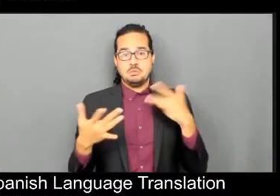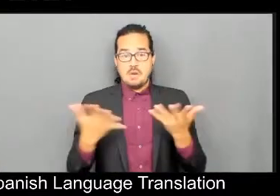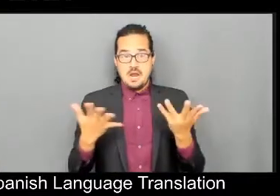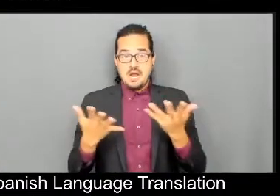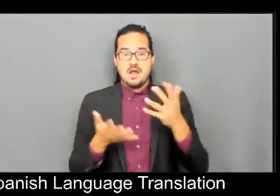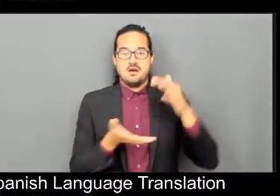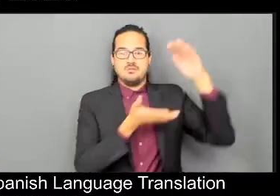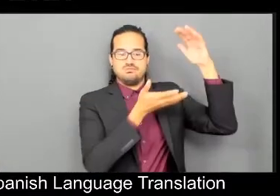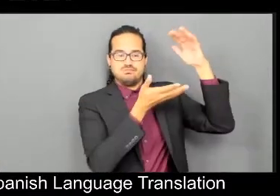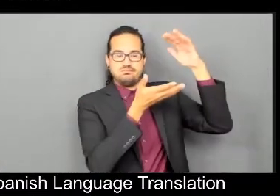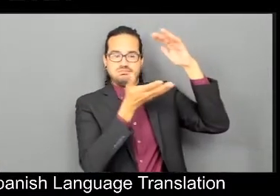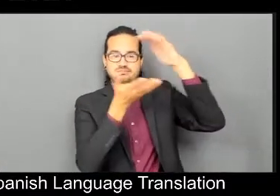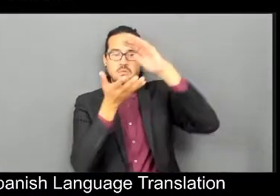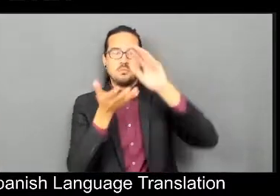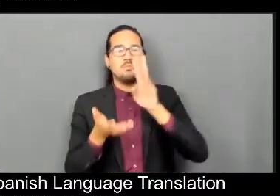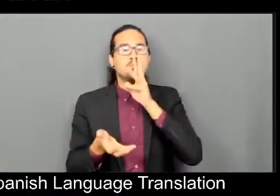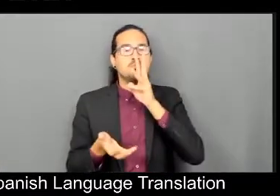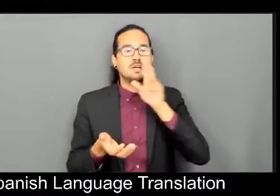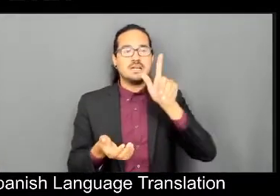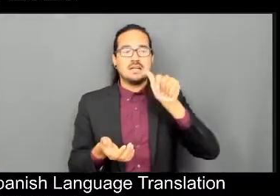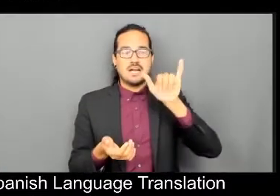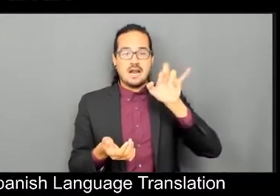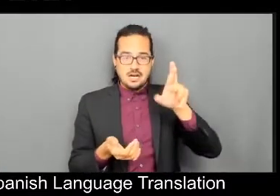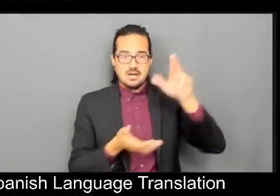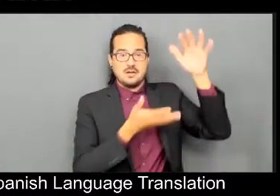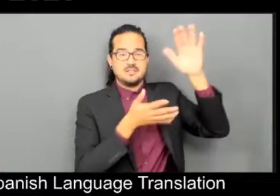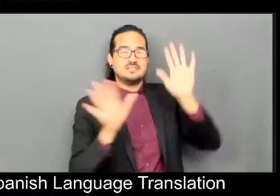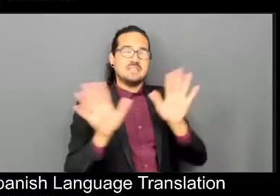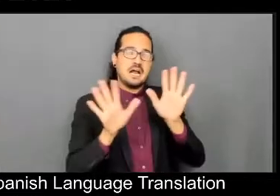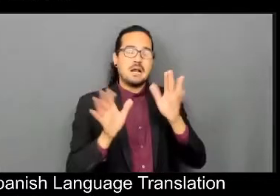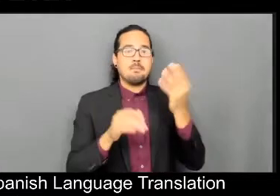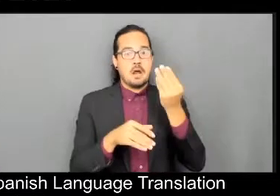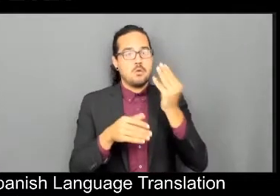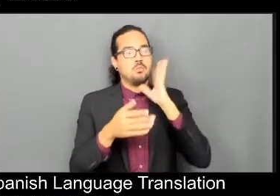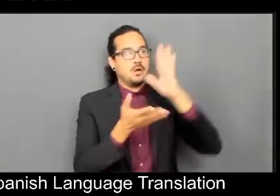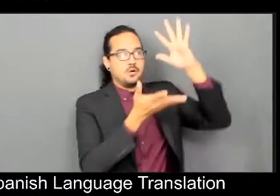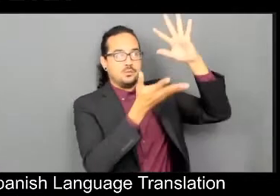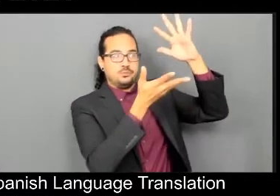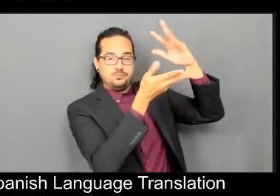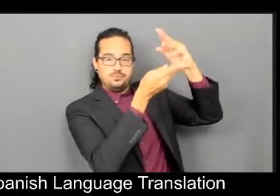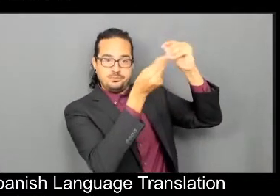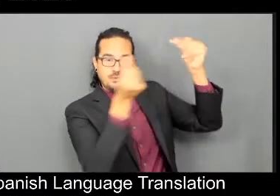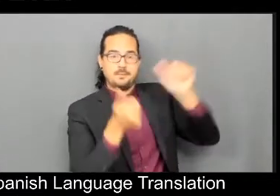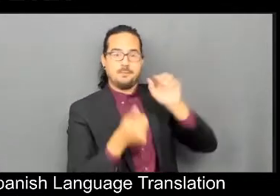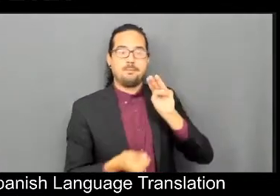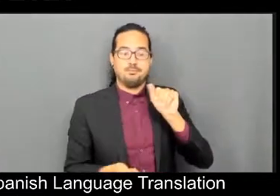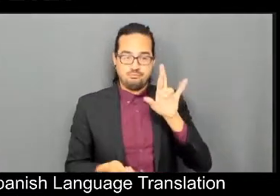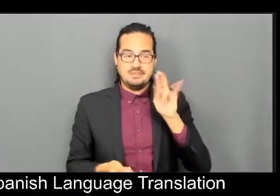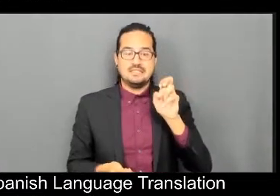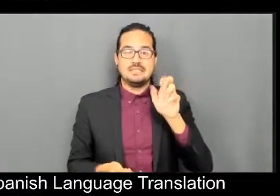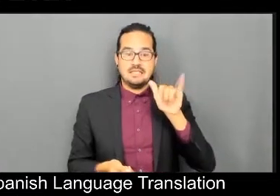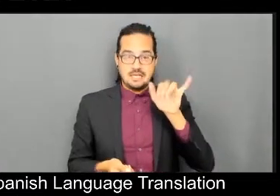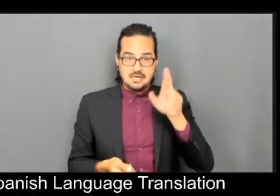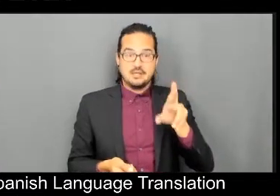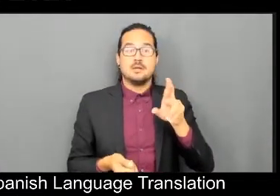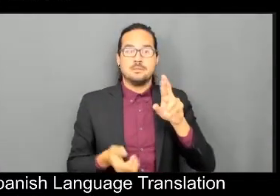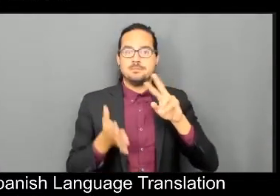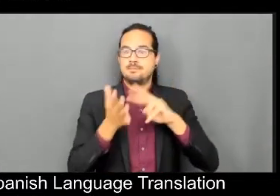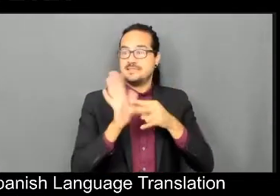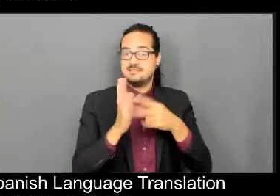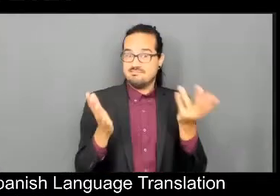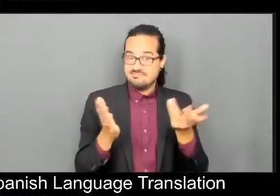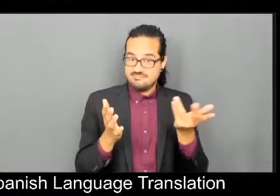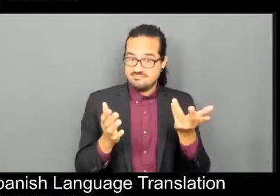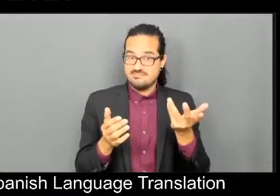Monday, potentially as early as Saturday. That's earlier erosion, that's more sun on the fire, that's warmer temperatures, drier